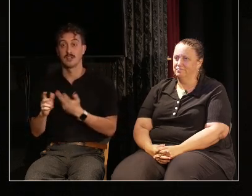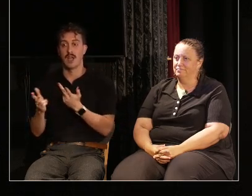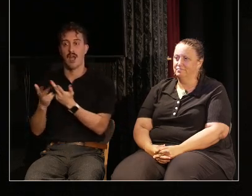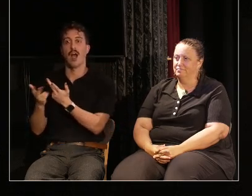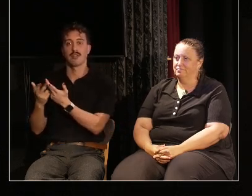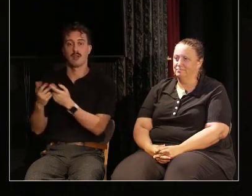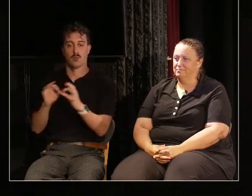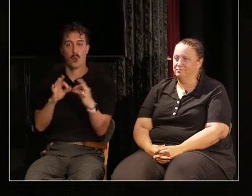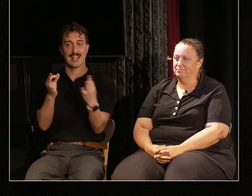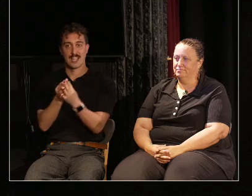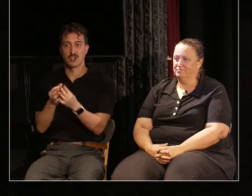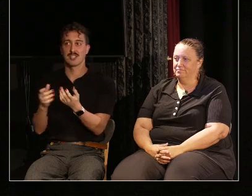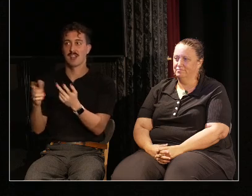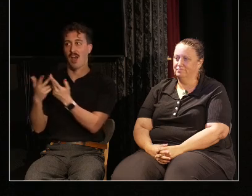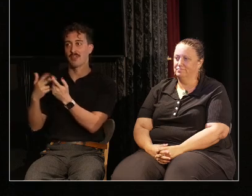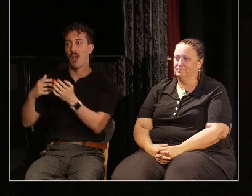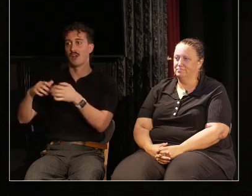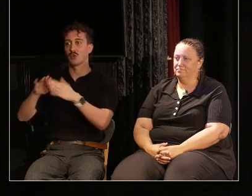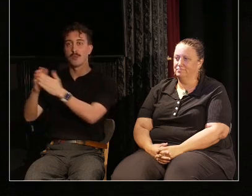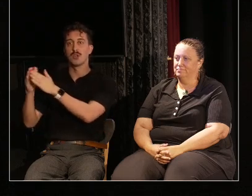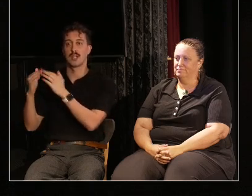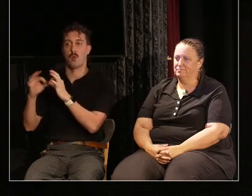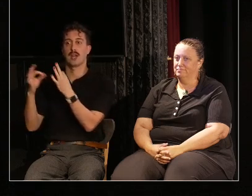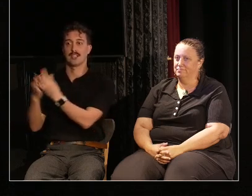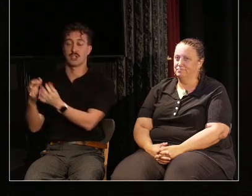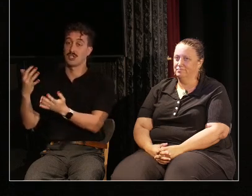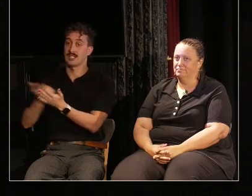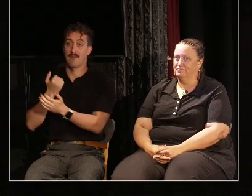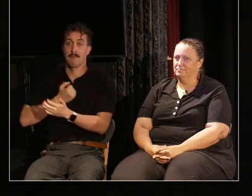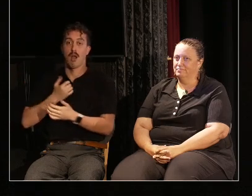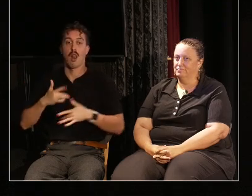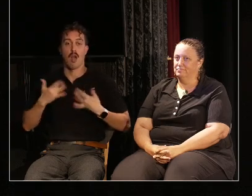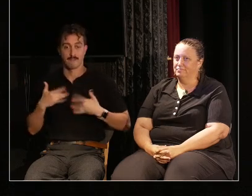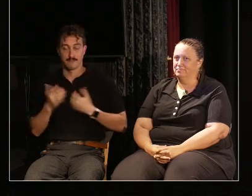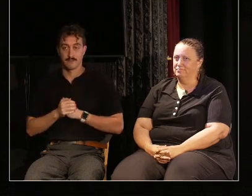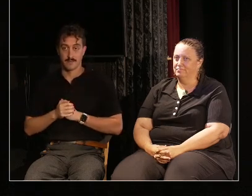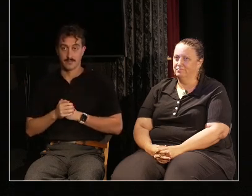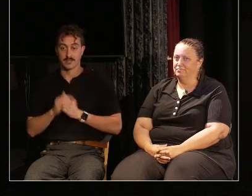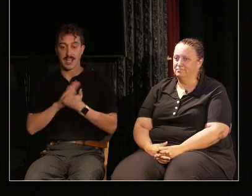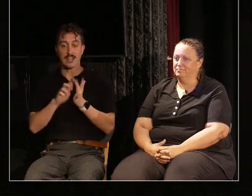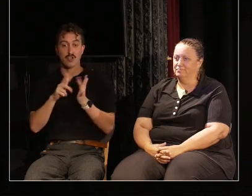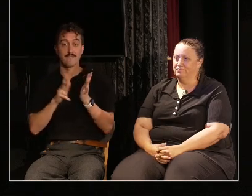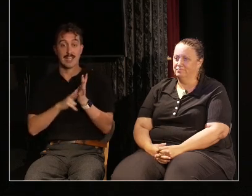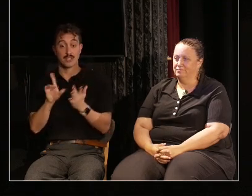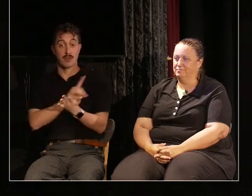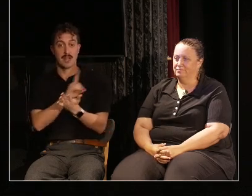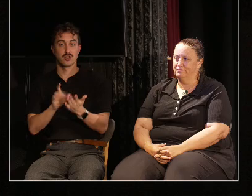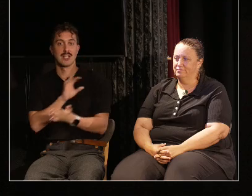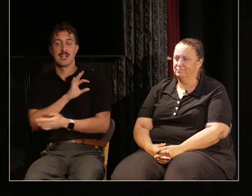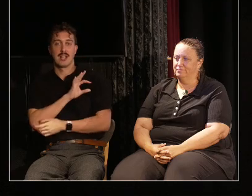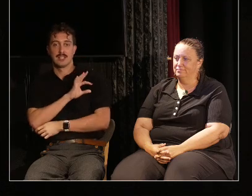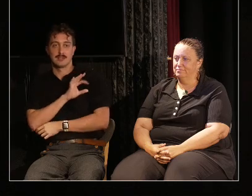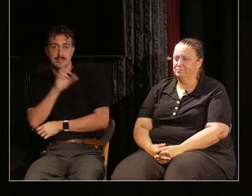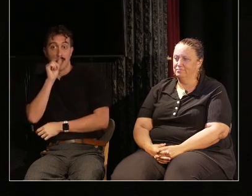my life, because I found out the hard way that HIV stigma and discrimination are not just debilitating, but can be deadly, and every person living with